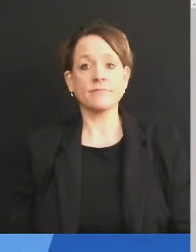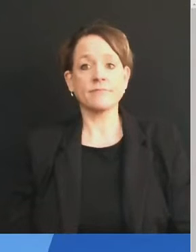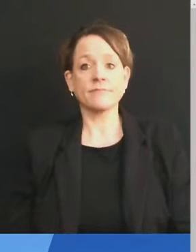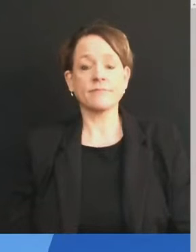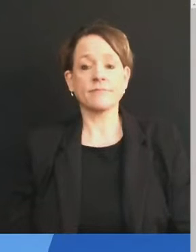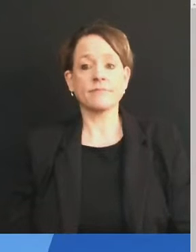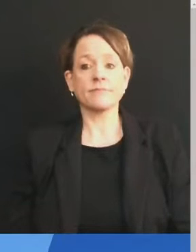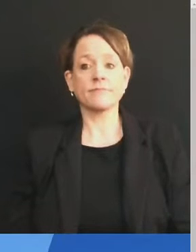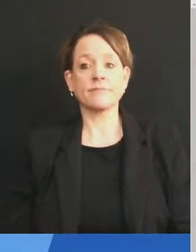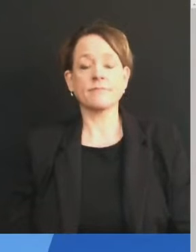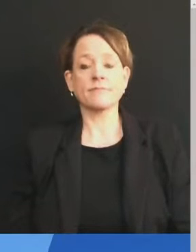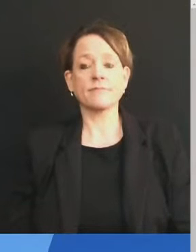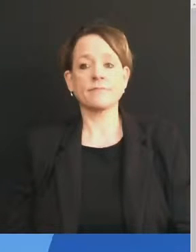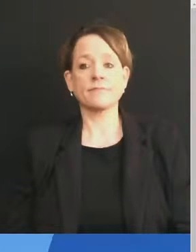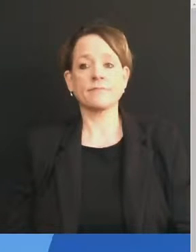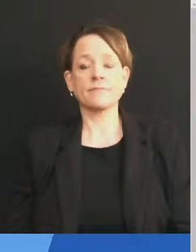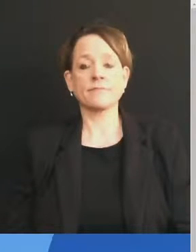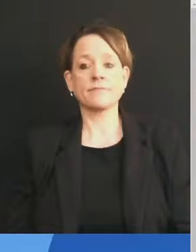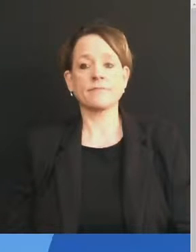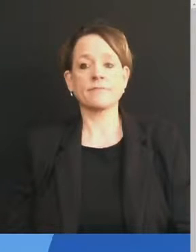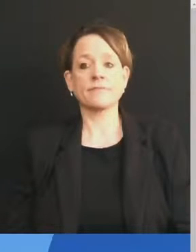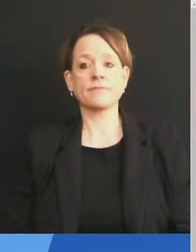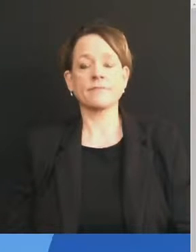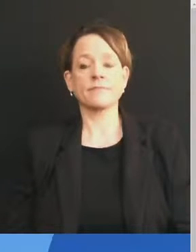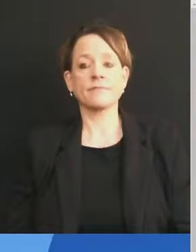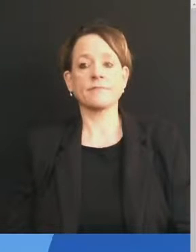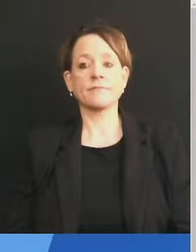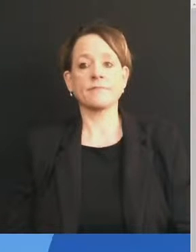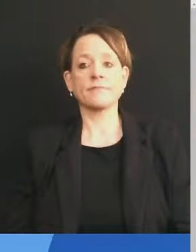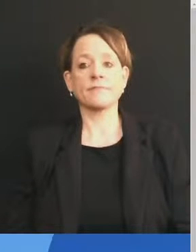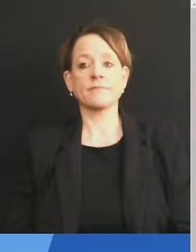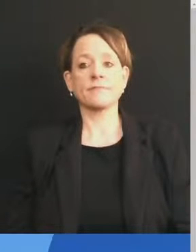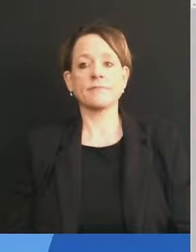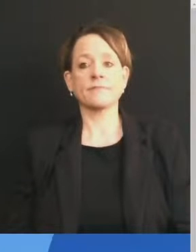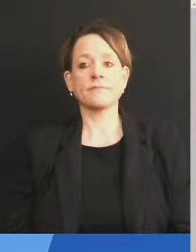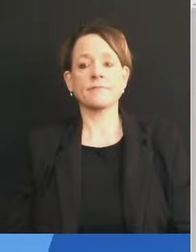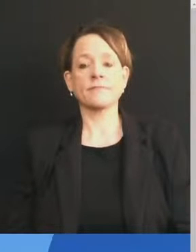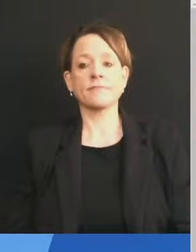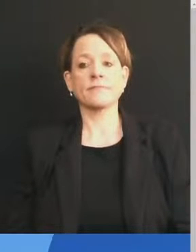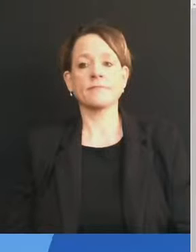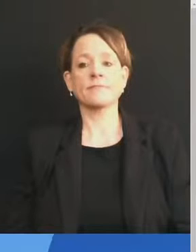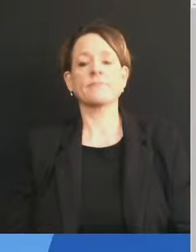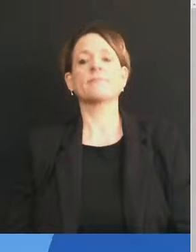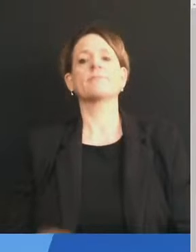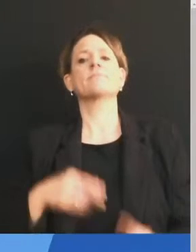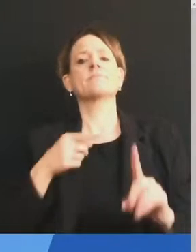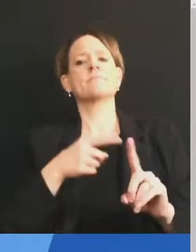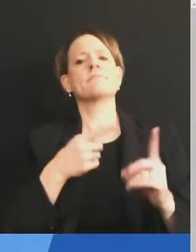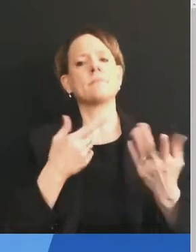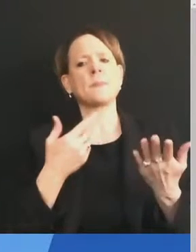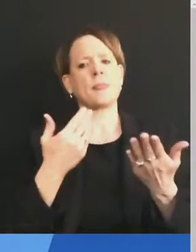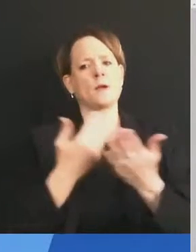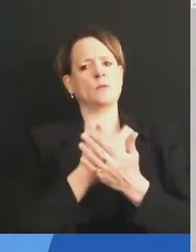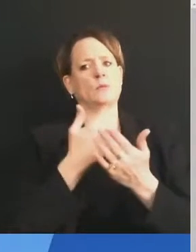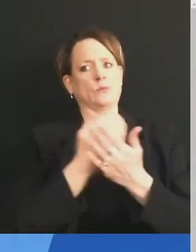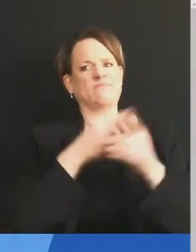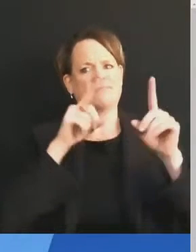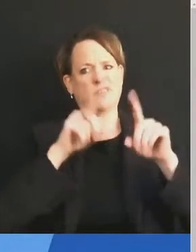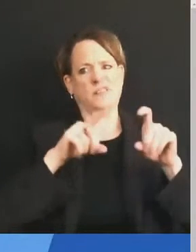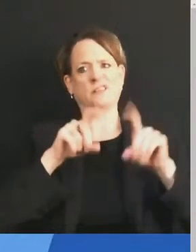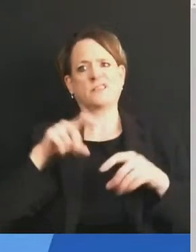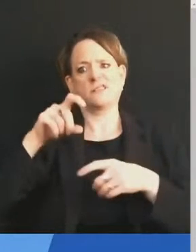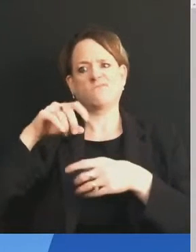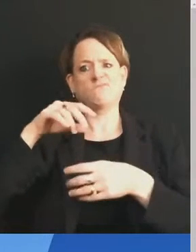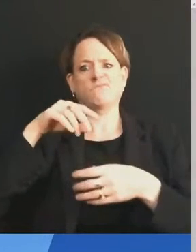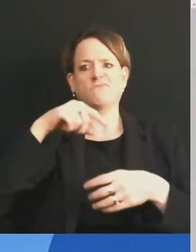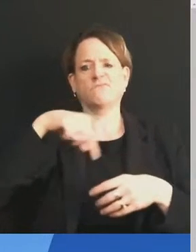Hi. Just to follow up with the new testing site announcement, obviously contact tracing is the next step, but what are some of the next